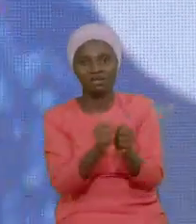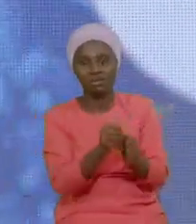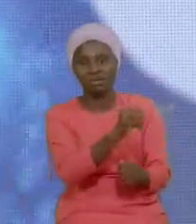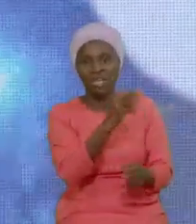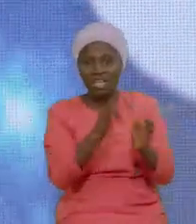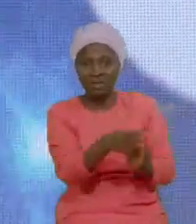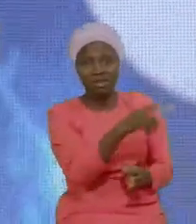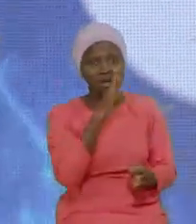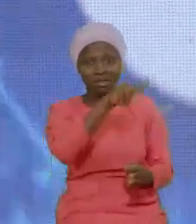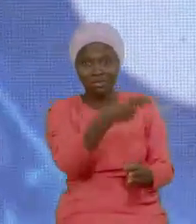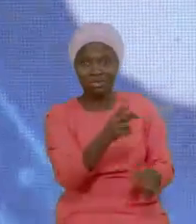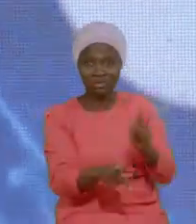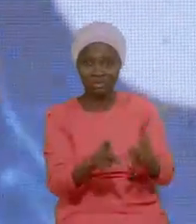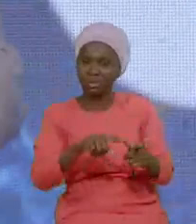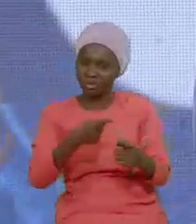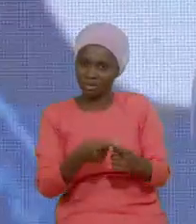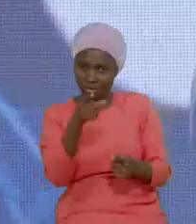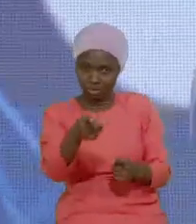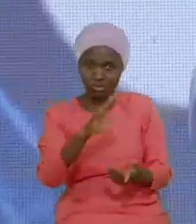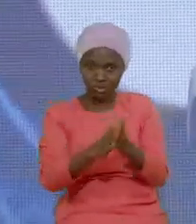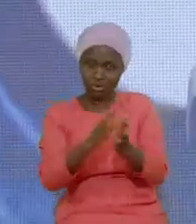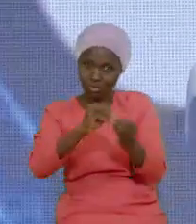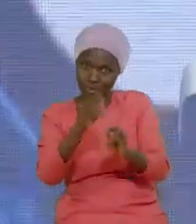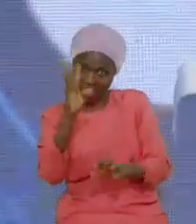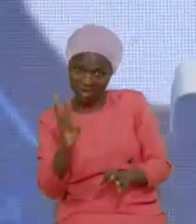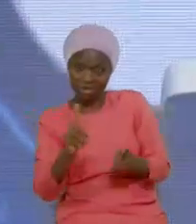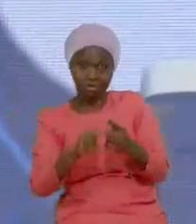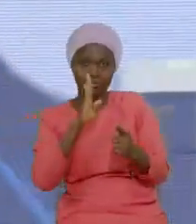non-entities, you'll be number six. You'll be a non-entity.